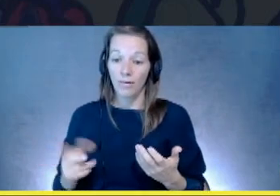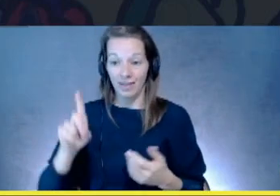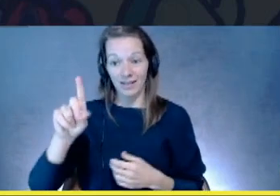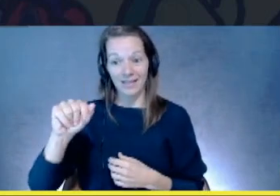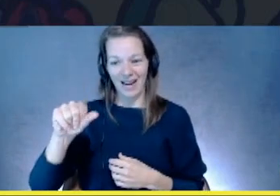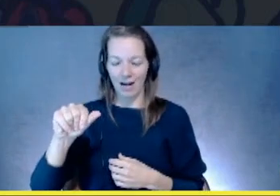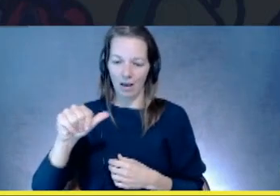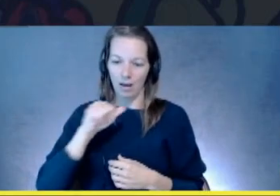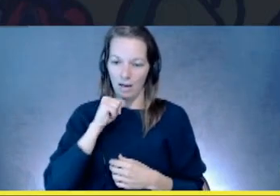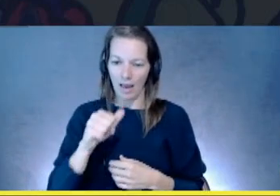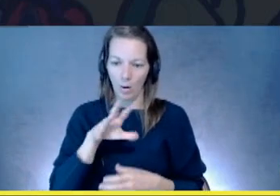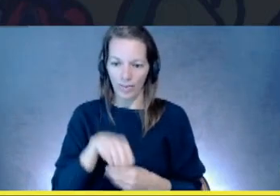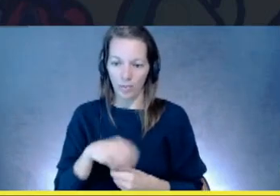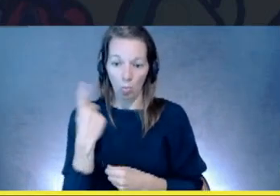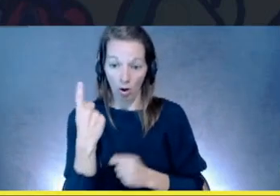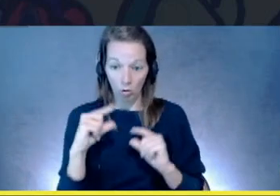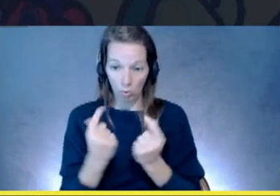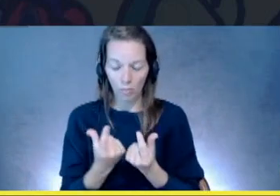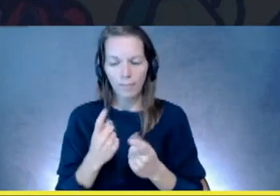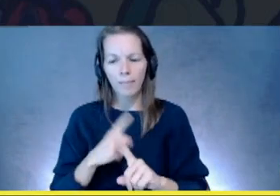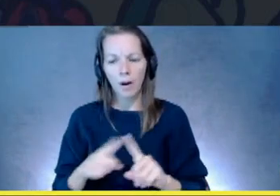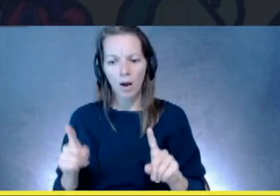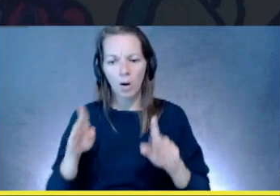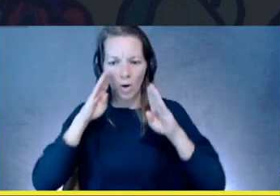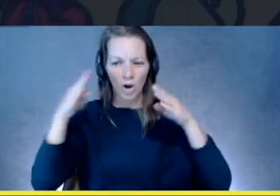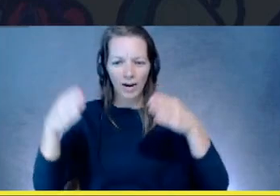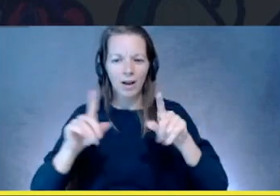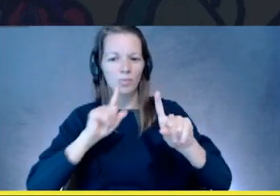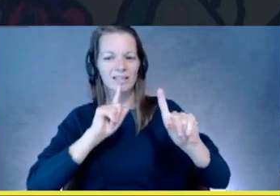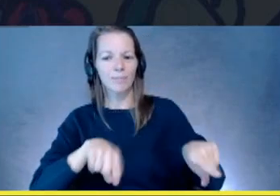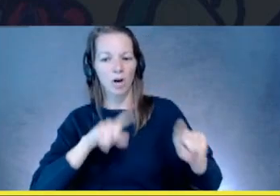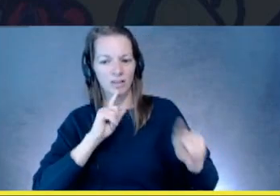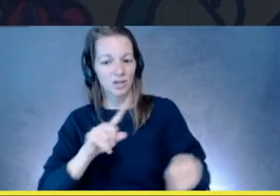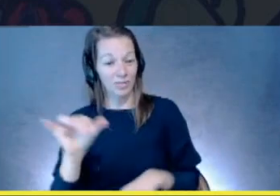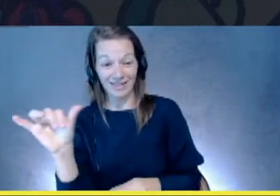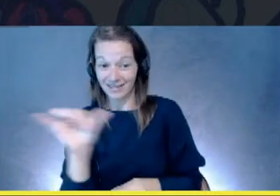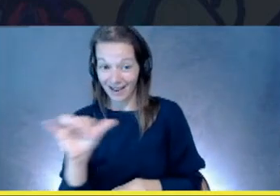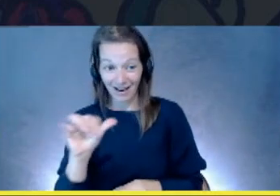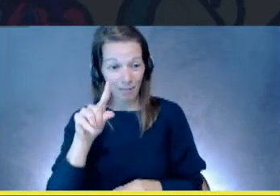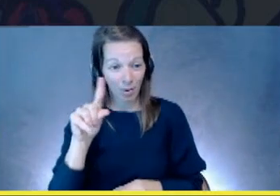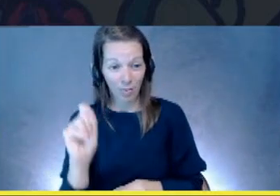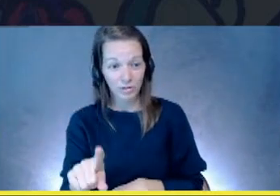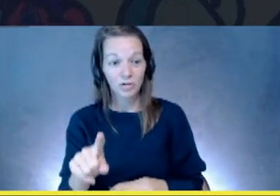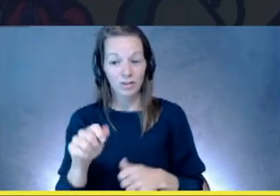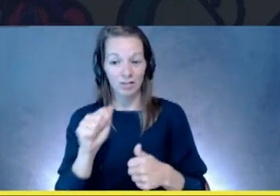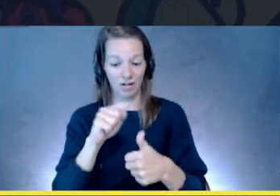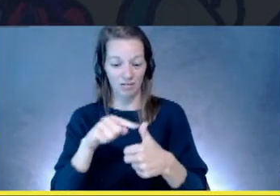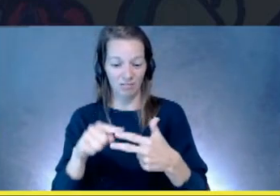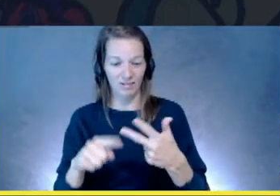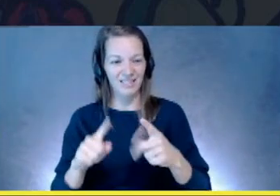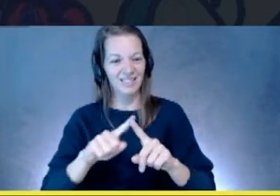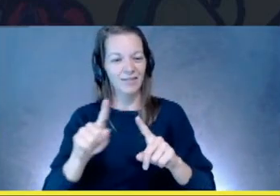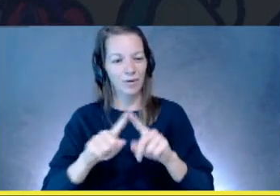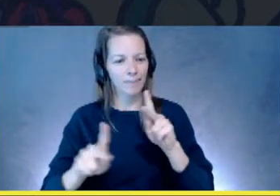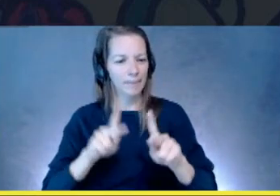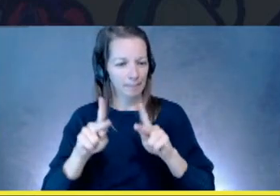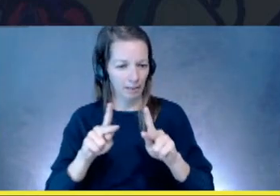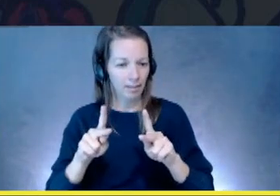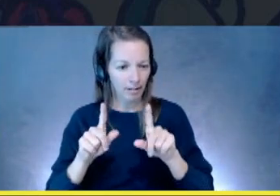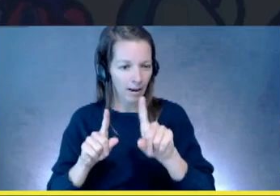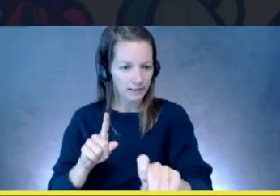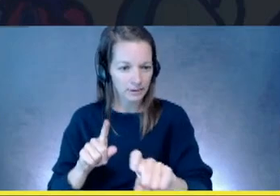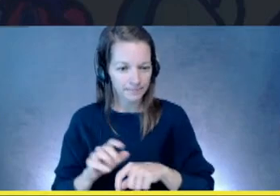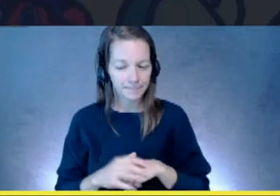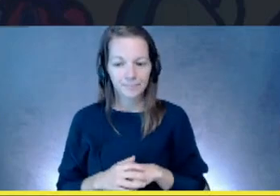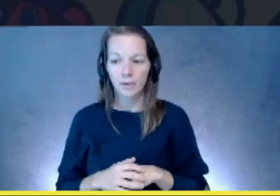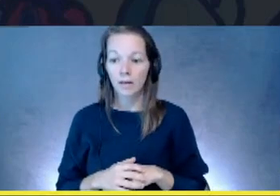one group, we are actually looking at responses to the same questions across different stakeholder groups. And of course, thanks to the